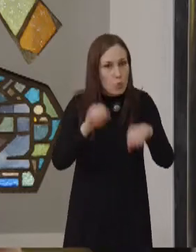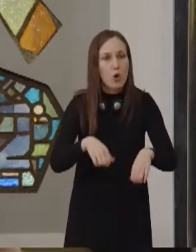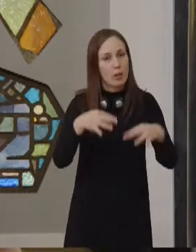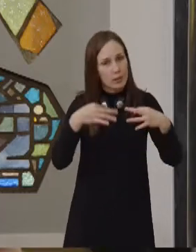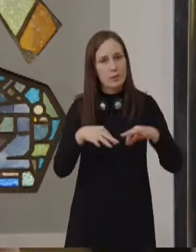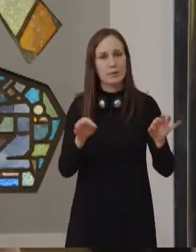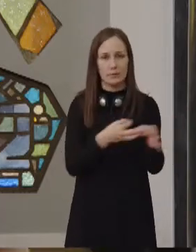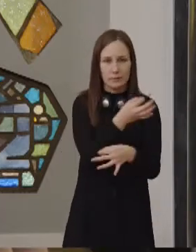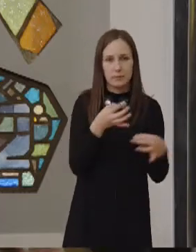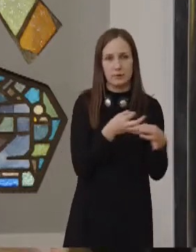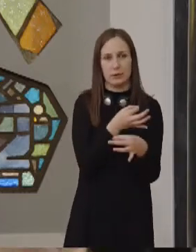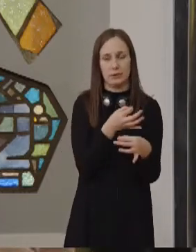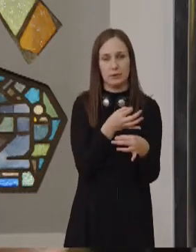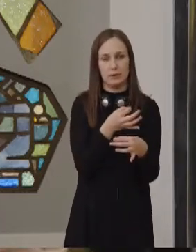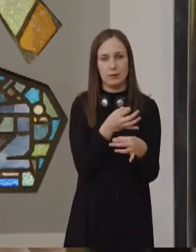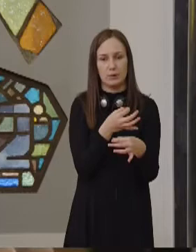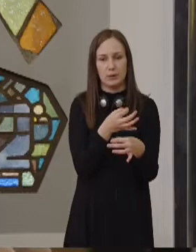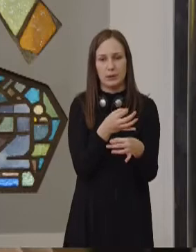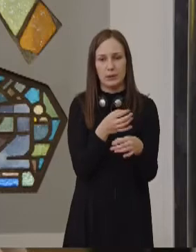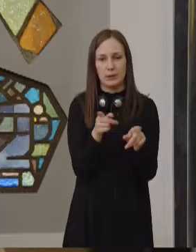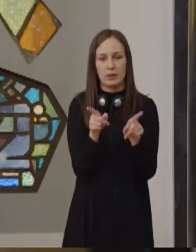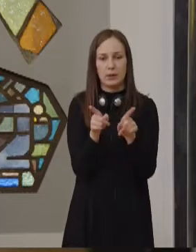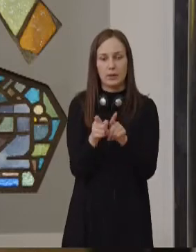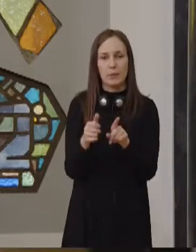discuss, but we can discuss it